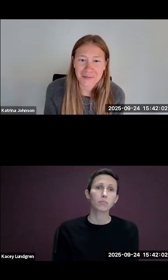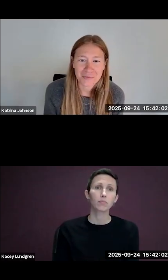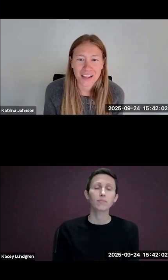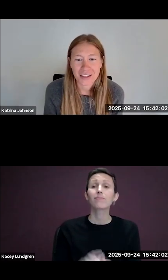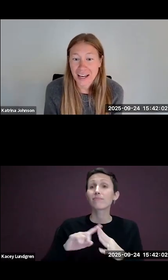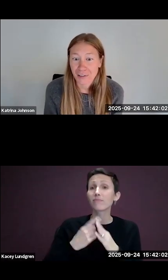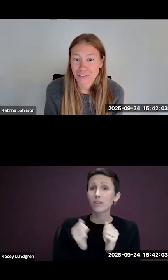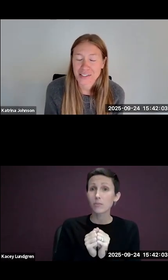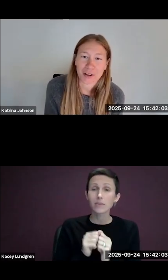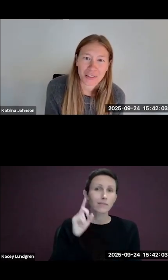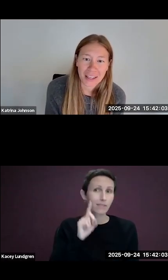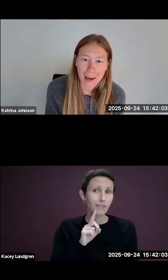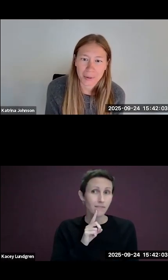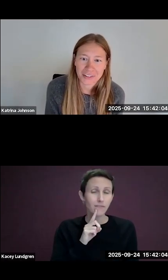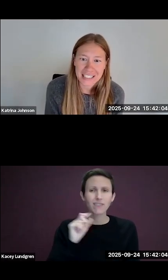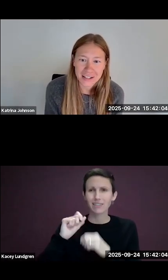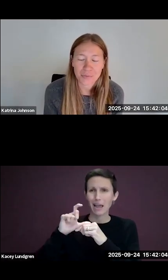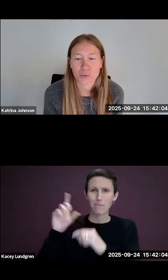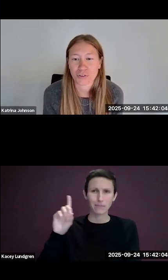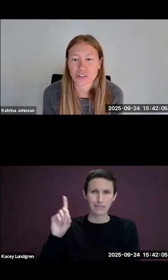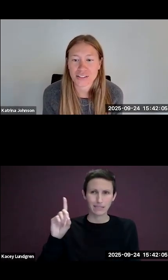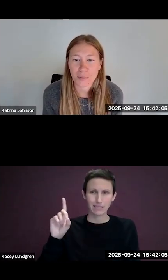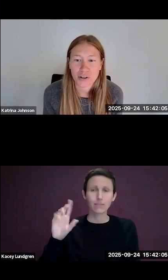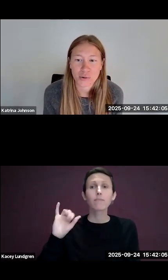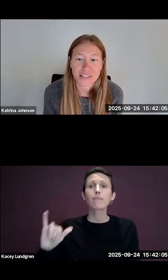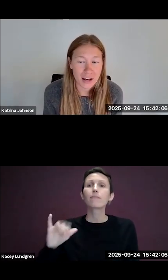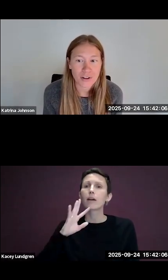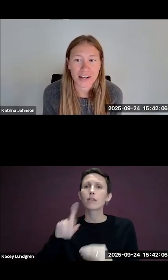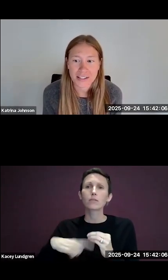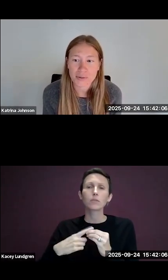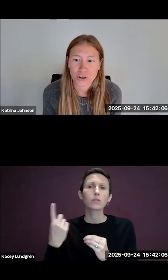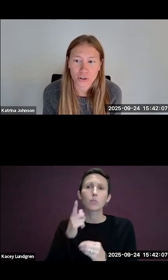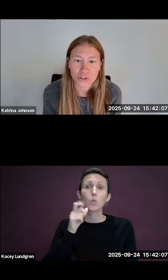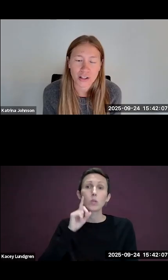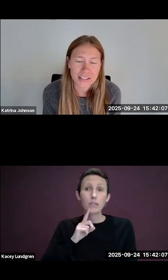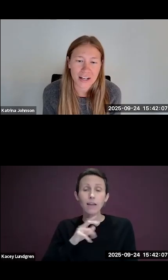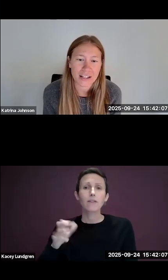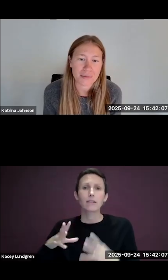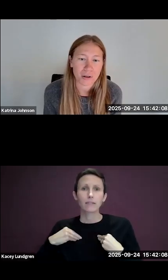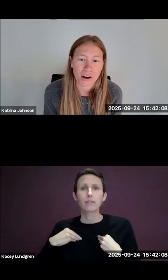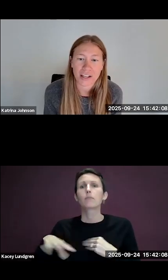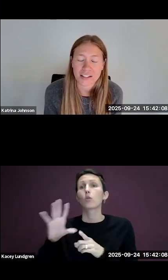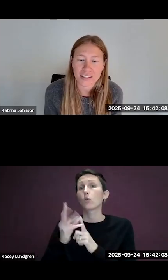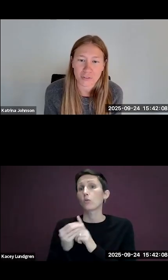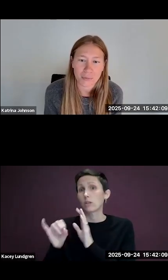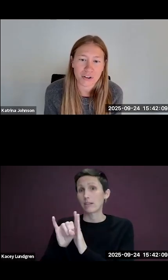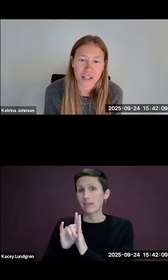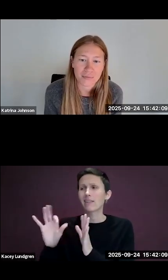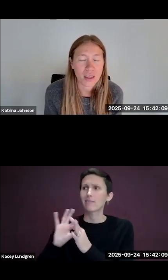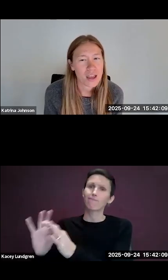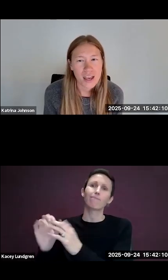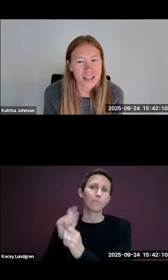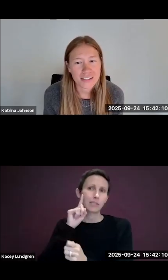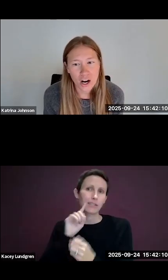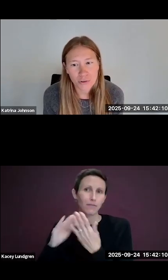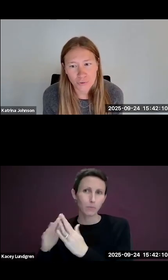To begin, deaf, spelled with a capital D, refers to someone who is deaf and accepts a cultural identity belonging to the deaf